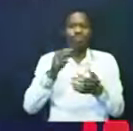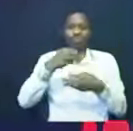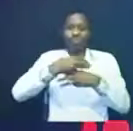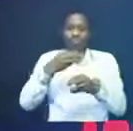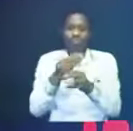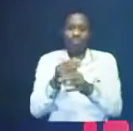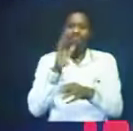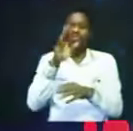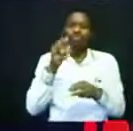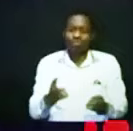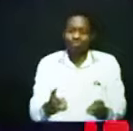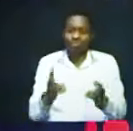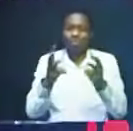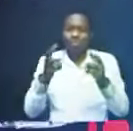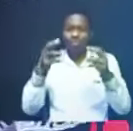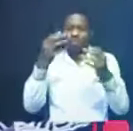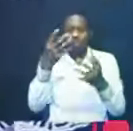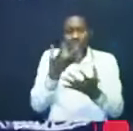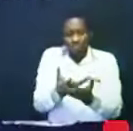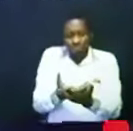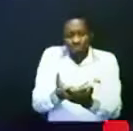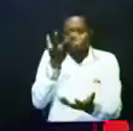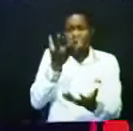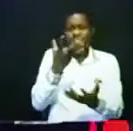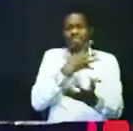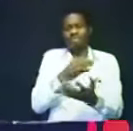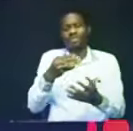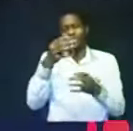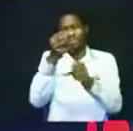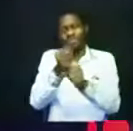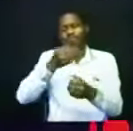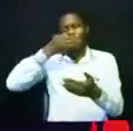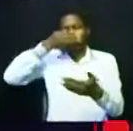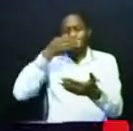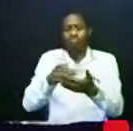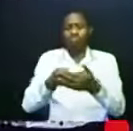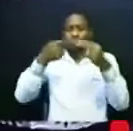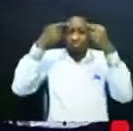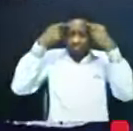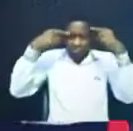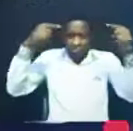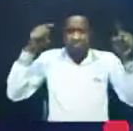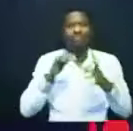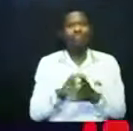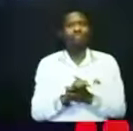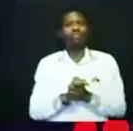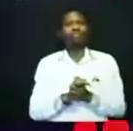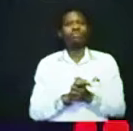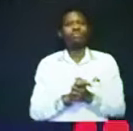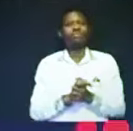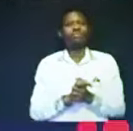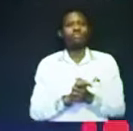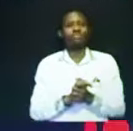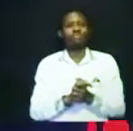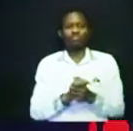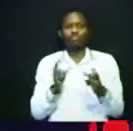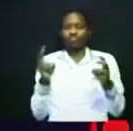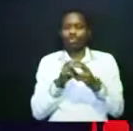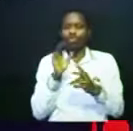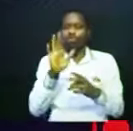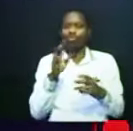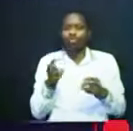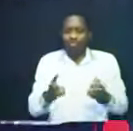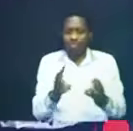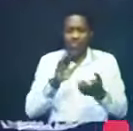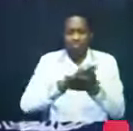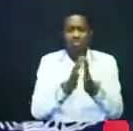good success. And no, ebema wa kwan aye jojo. Na no so amawadi. So that you make your way prosperous. Okay,